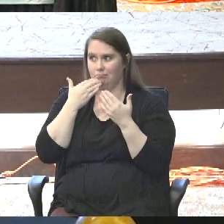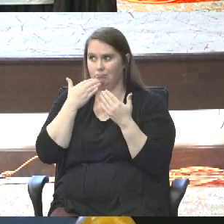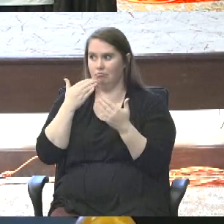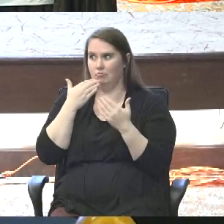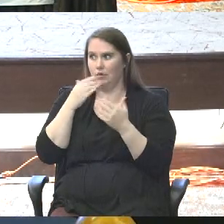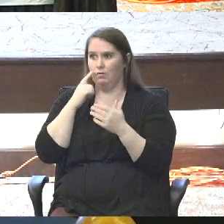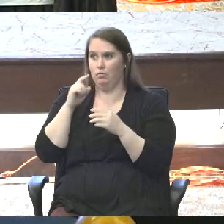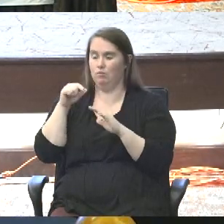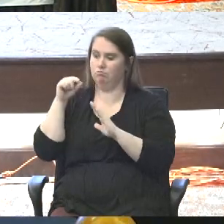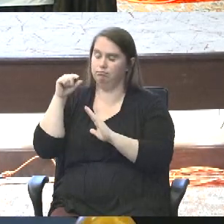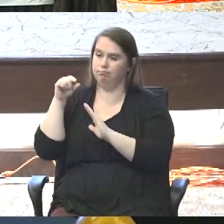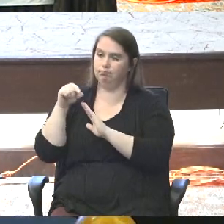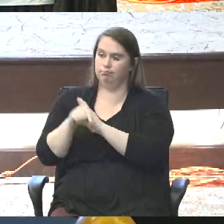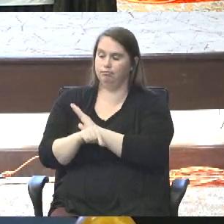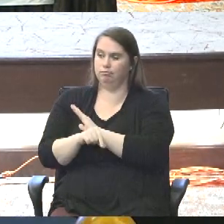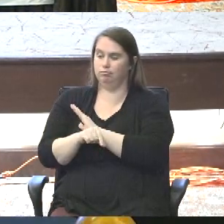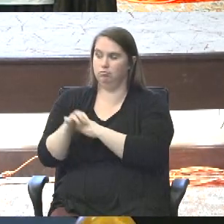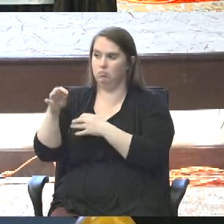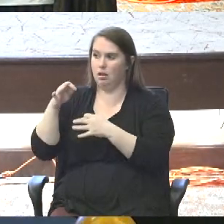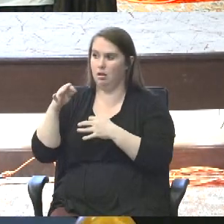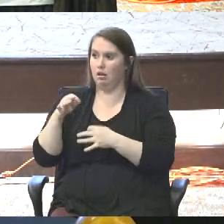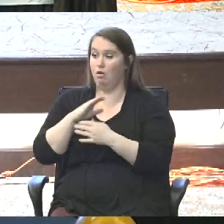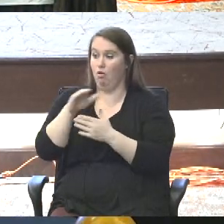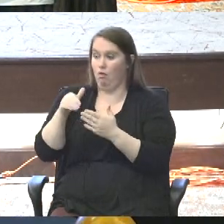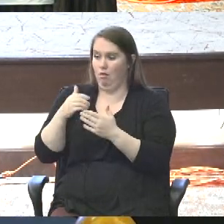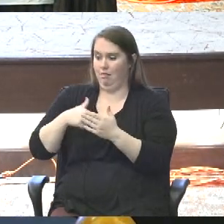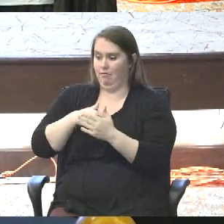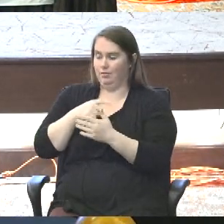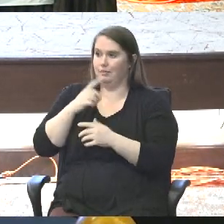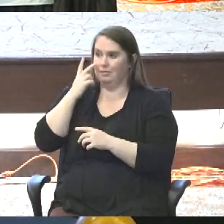taken here. I think for all of us, we've seen the tension